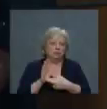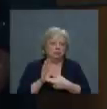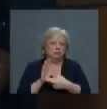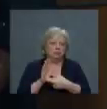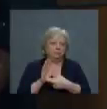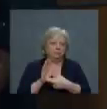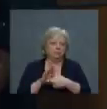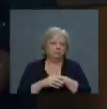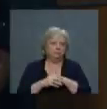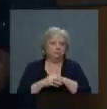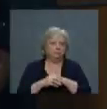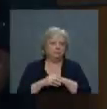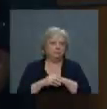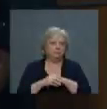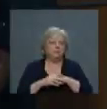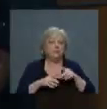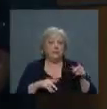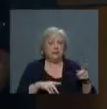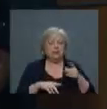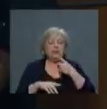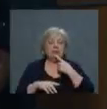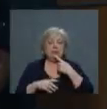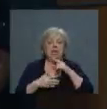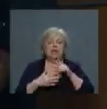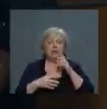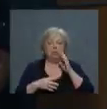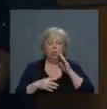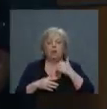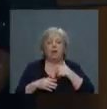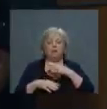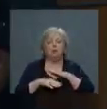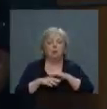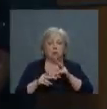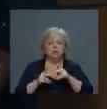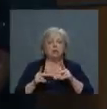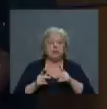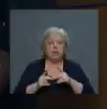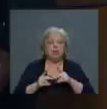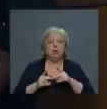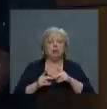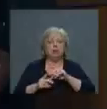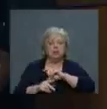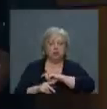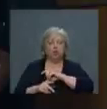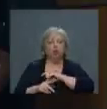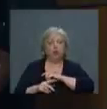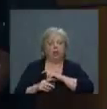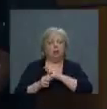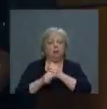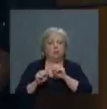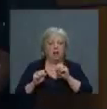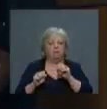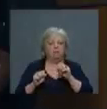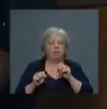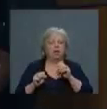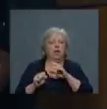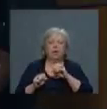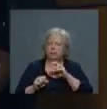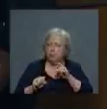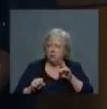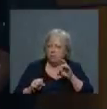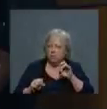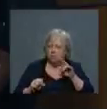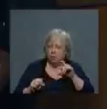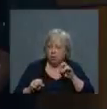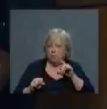He has said that he would have on-site security, those kinds of things. And Mr. Carpenter, is that